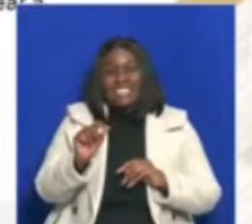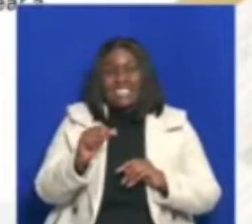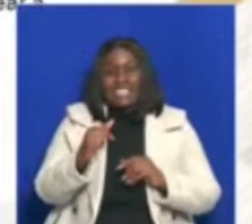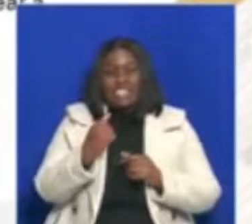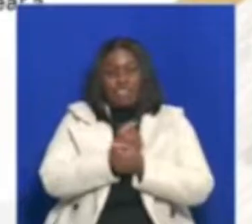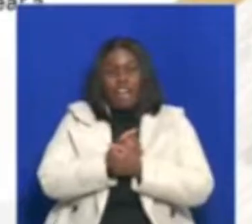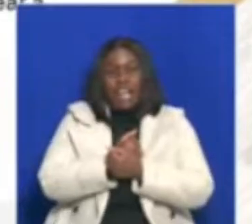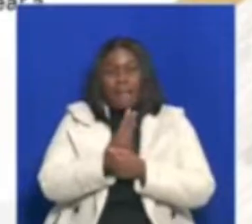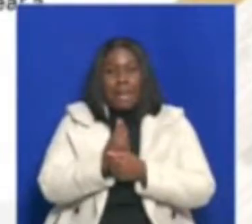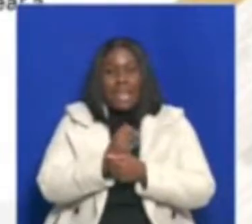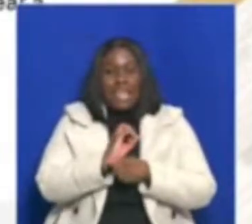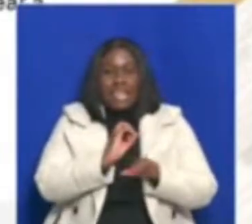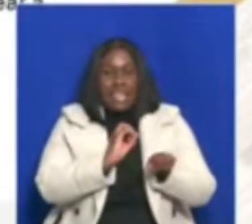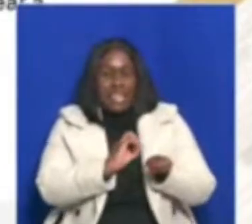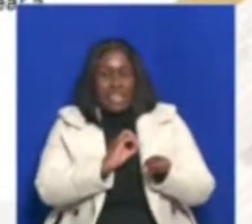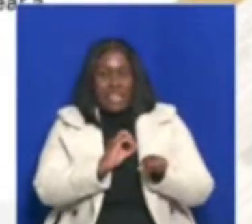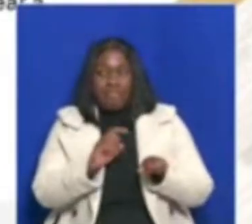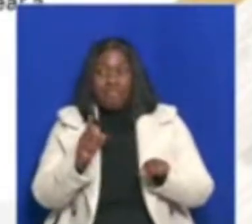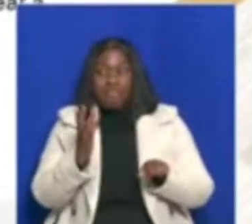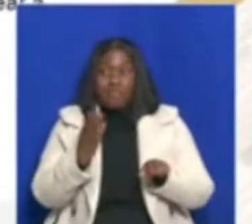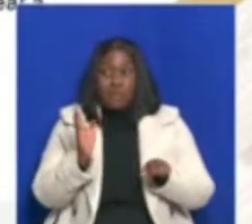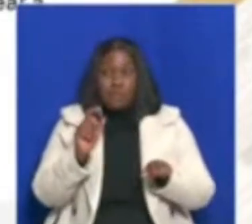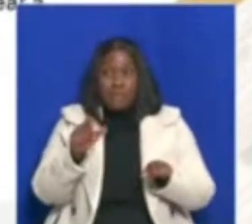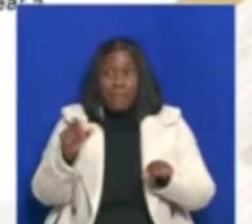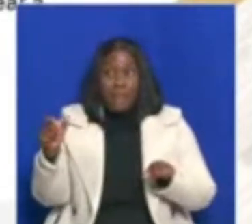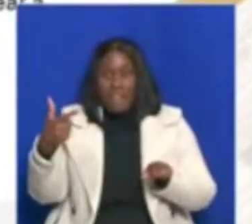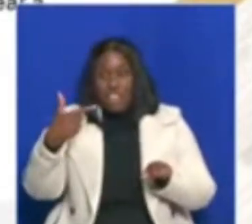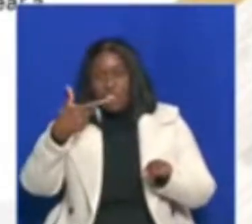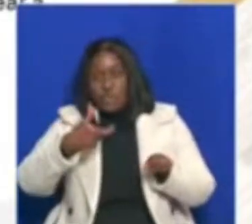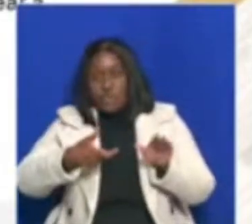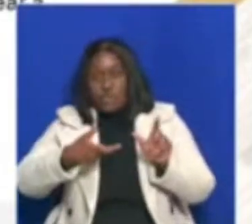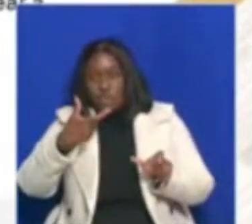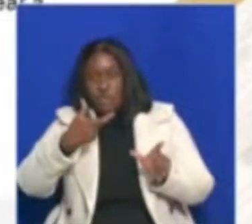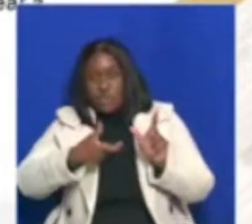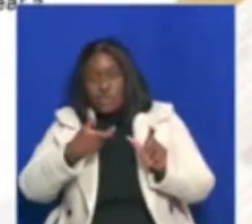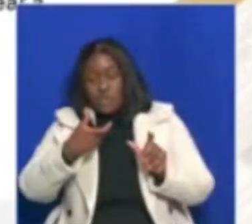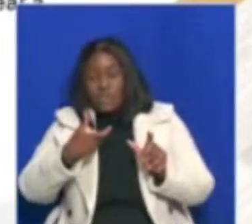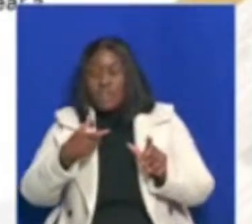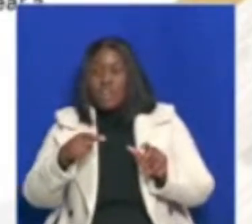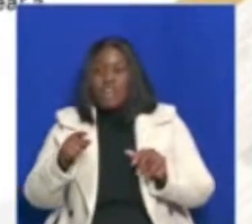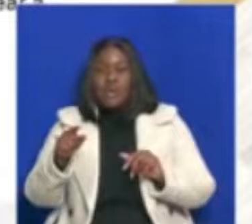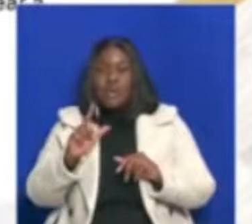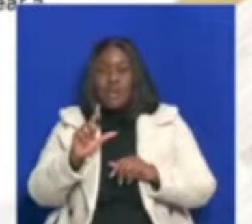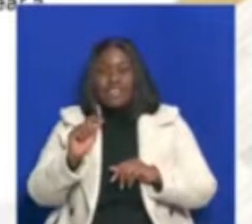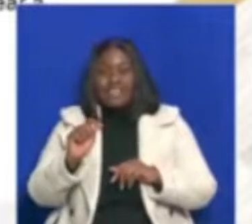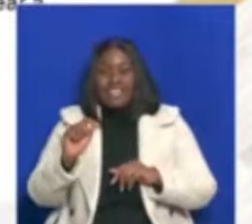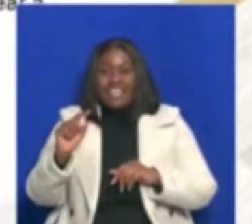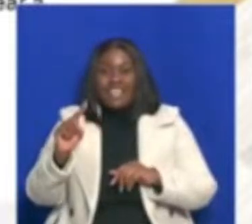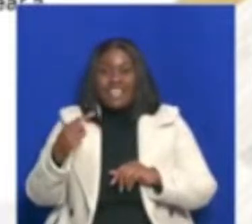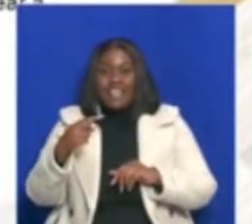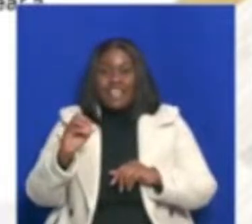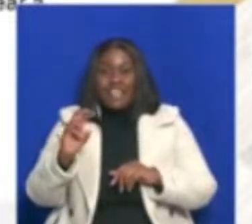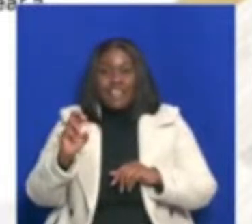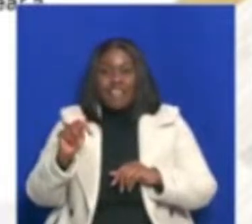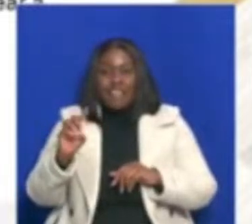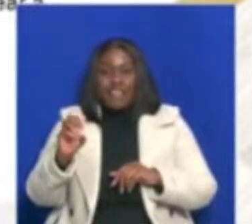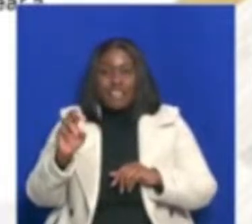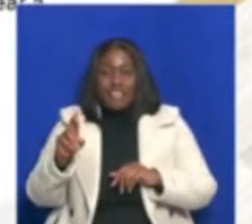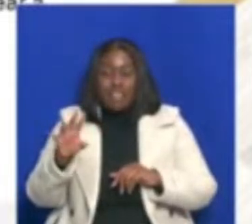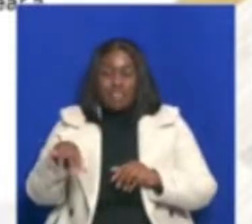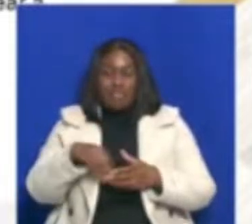team under Lieutenant Colonel Dina Govender has been involved. The facts of this case bear a striking